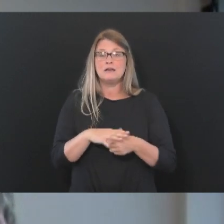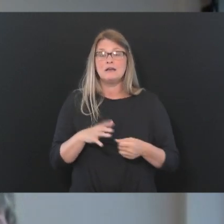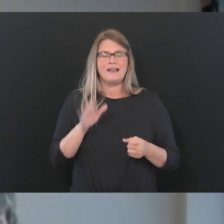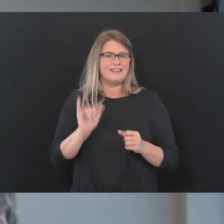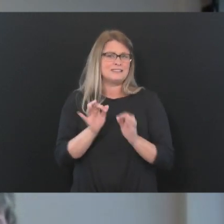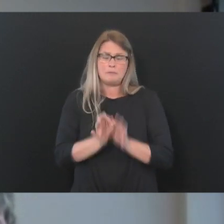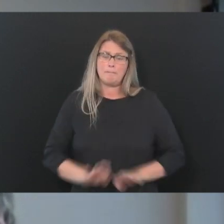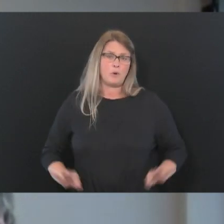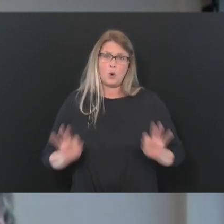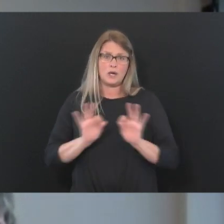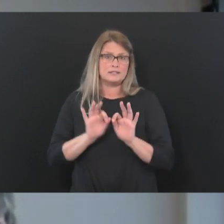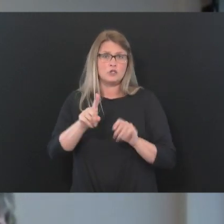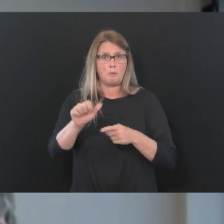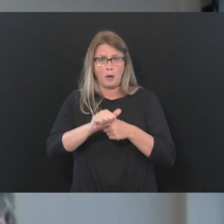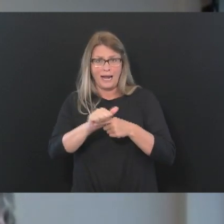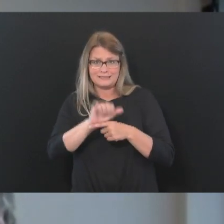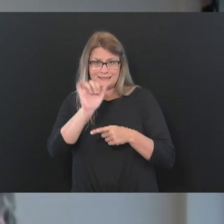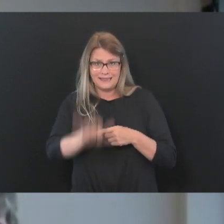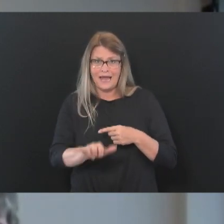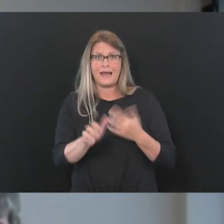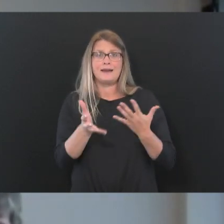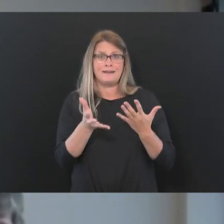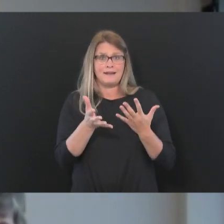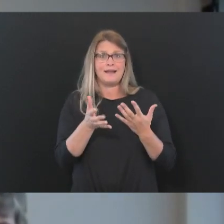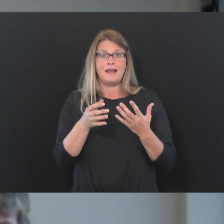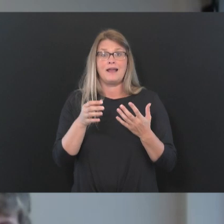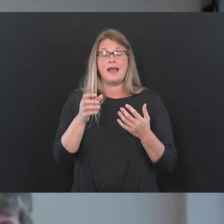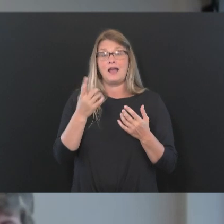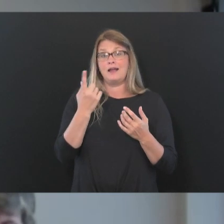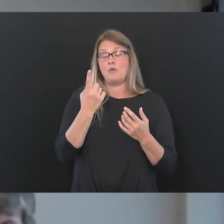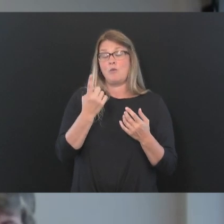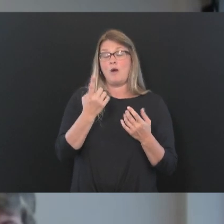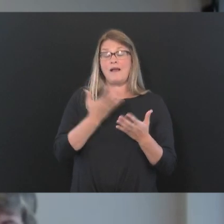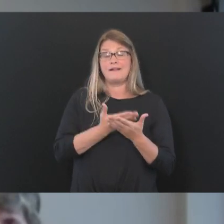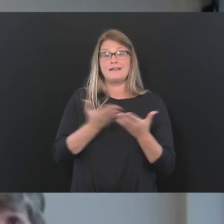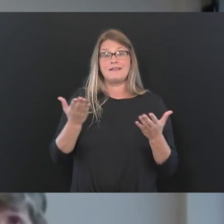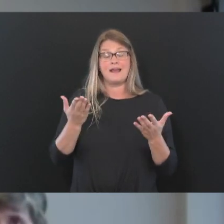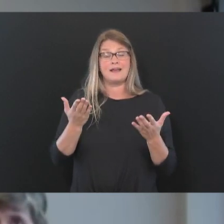some practical examples of that. I mean, the one I'll share today in terms of